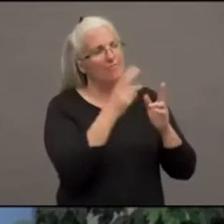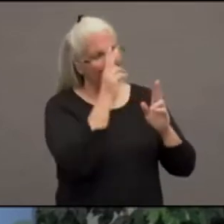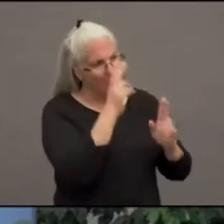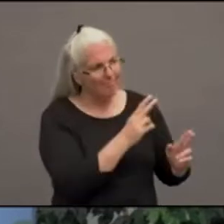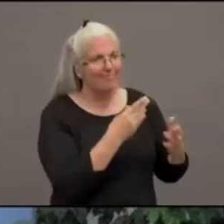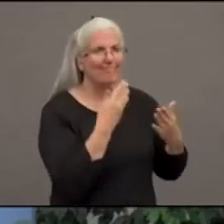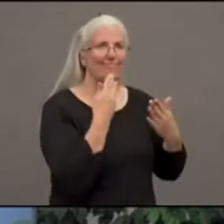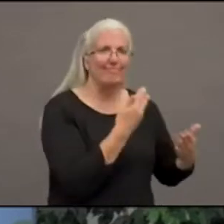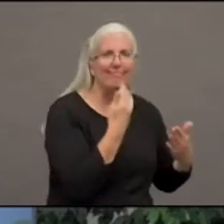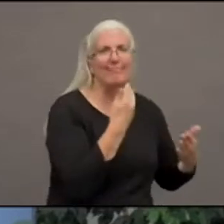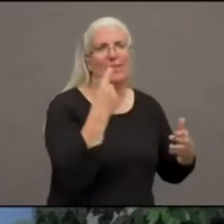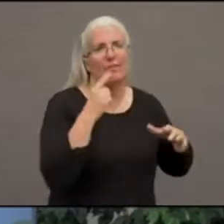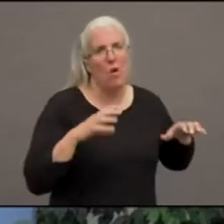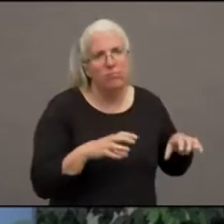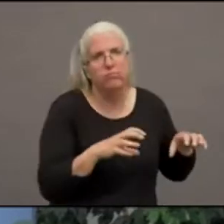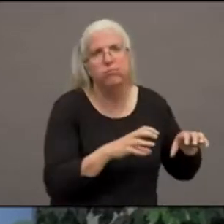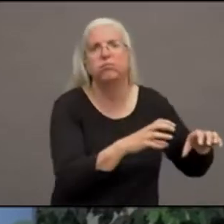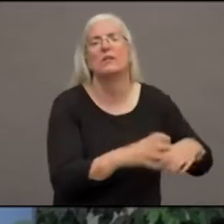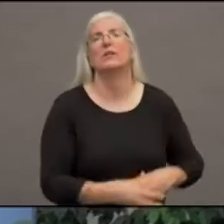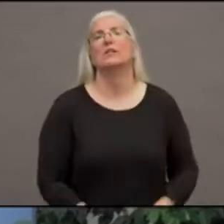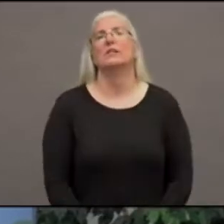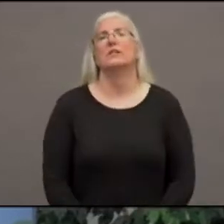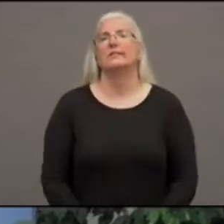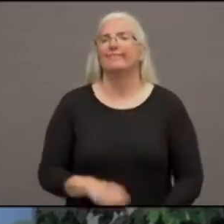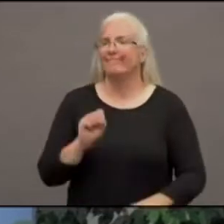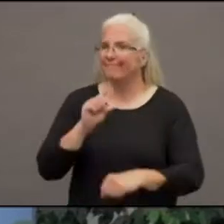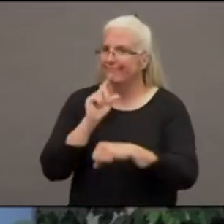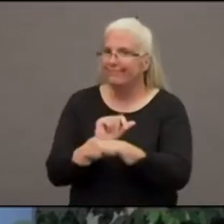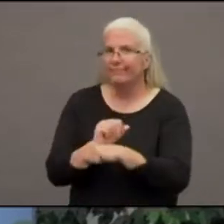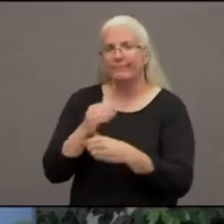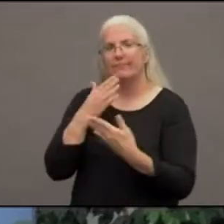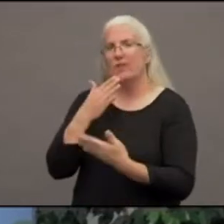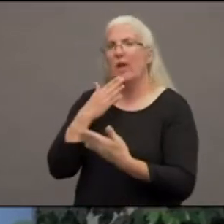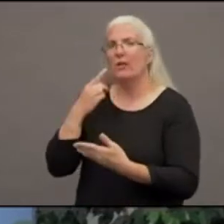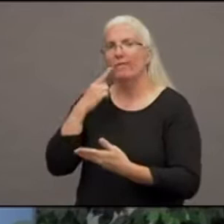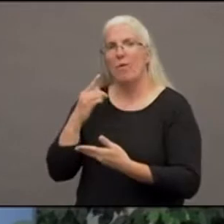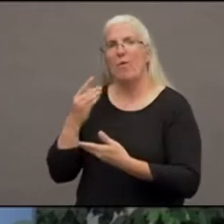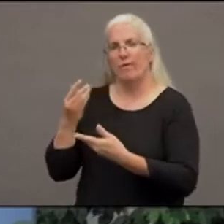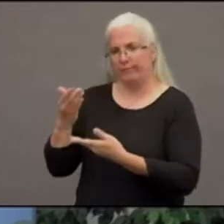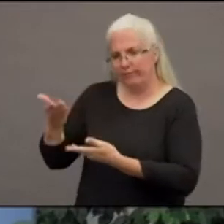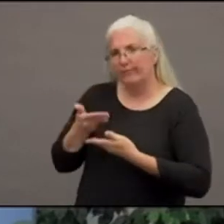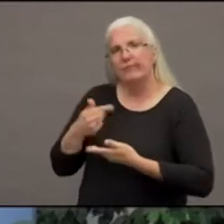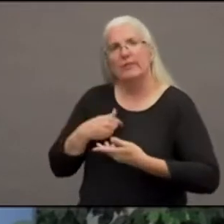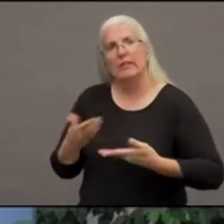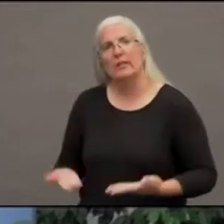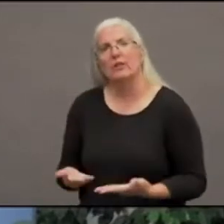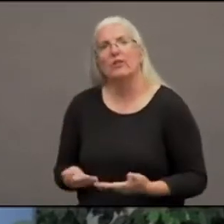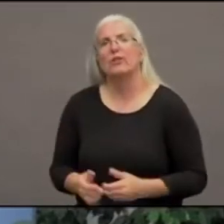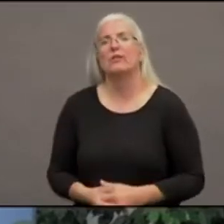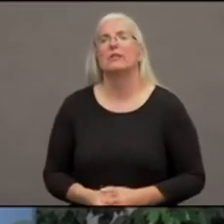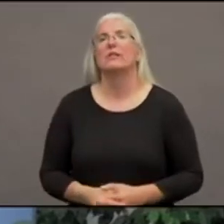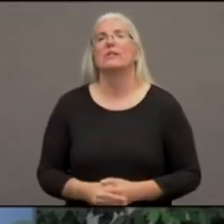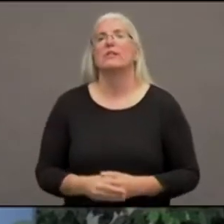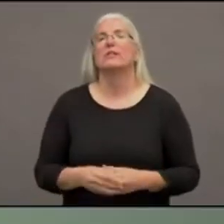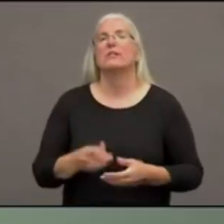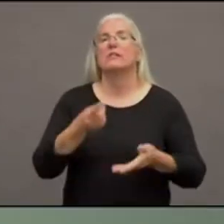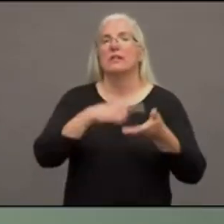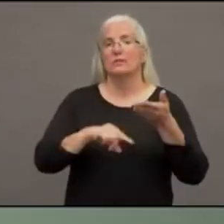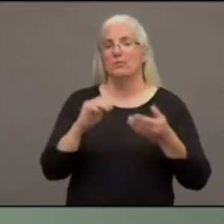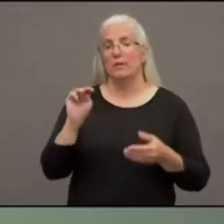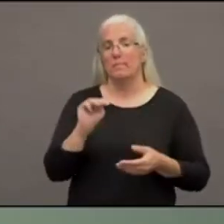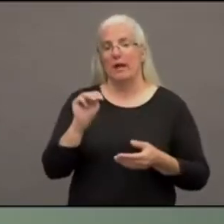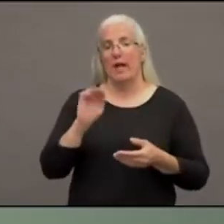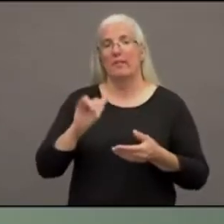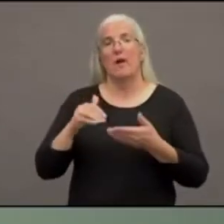David. It's a pleasure to be here and a pleasure to talk about the kind of new health order that's going into effect on Monday. David, you're right. We've